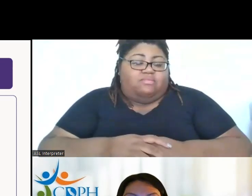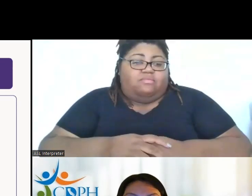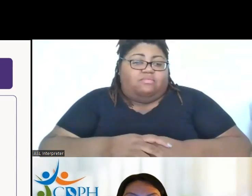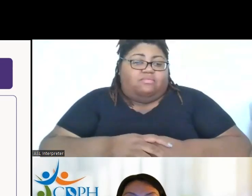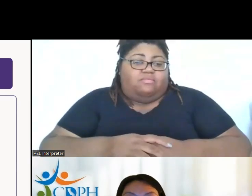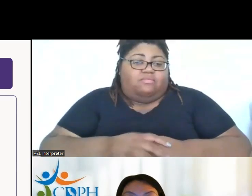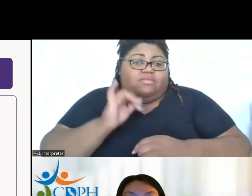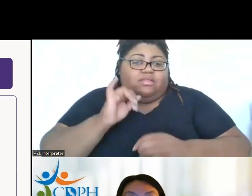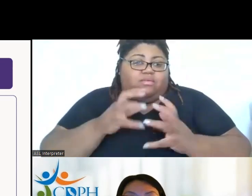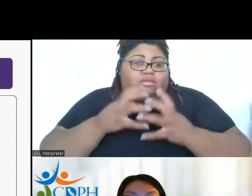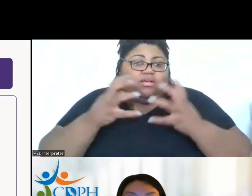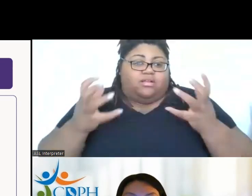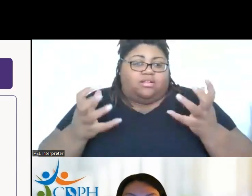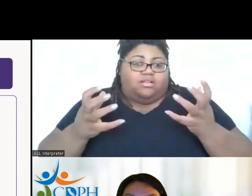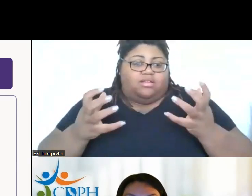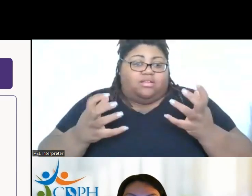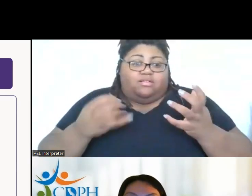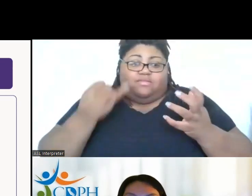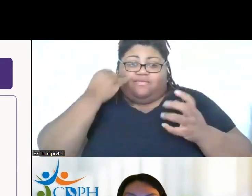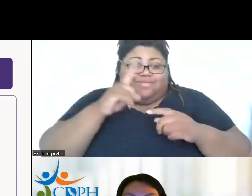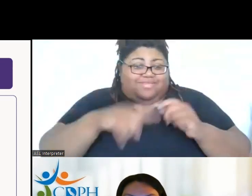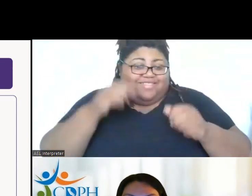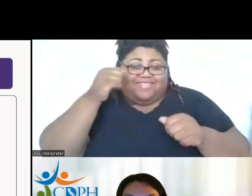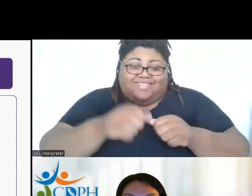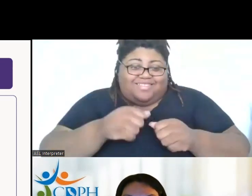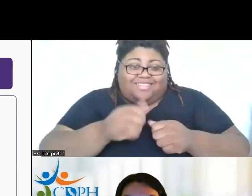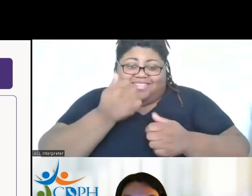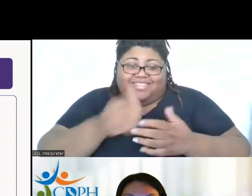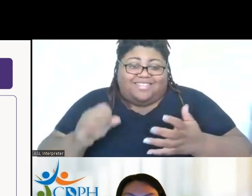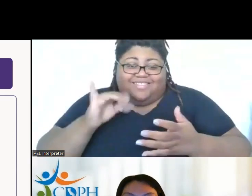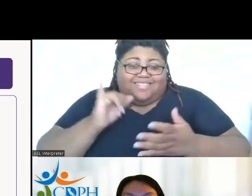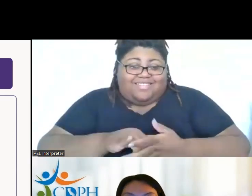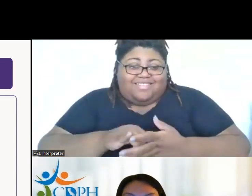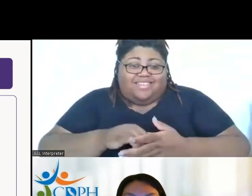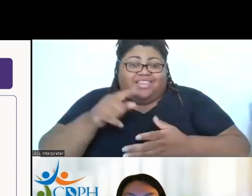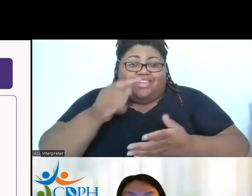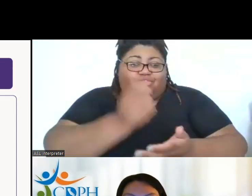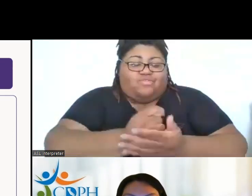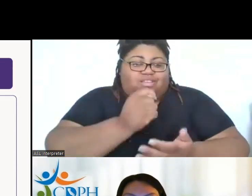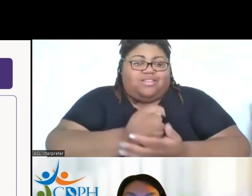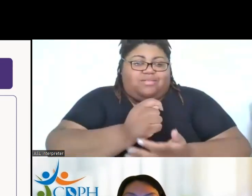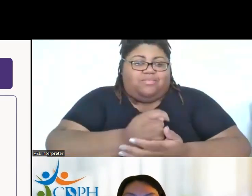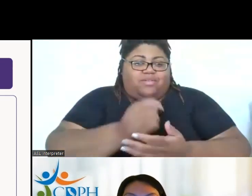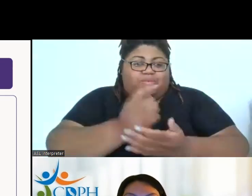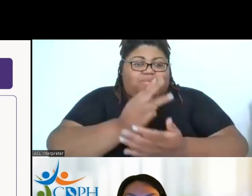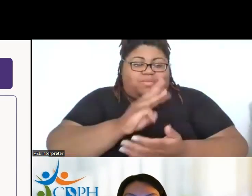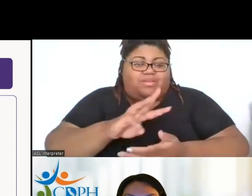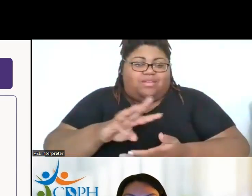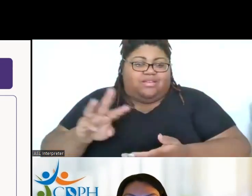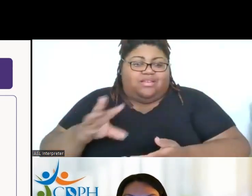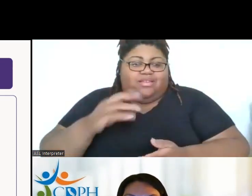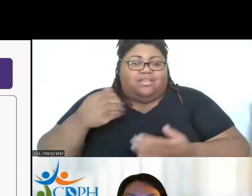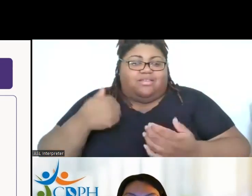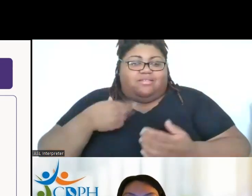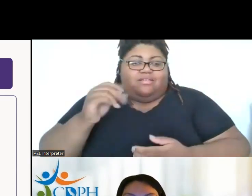was a lot. So if you can't remember anything I said, here's our treatment website. And we have a hotline where you could talk to a